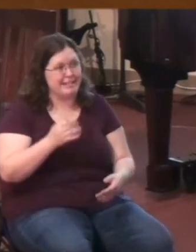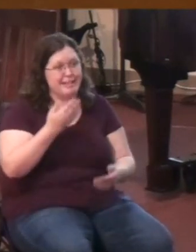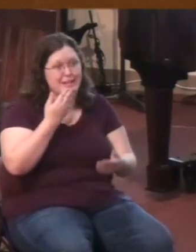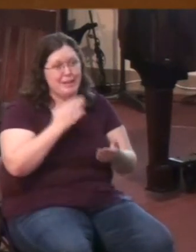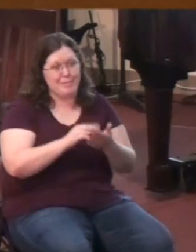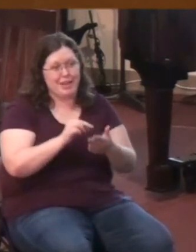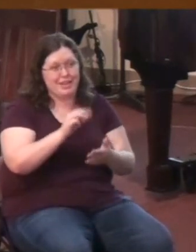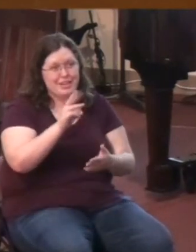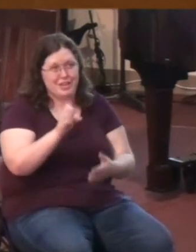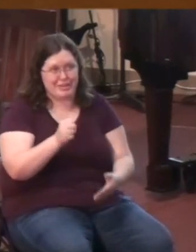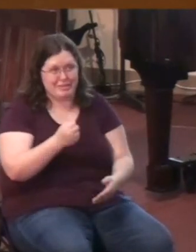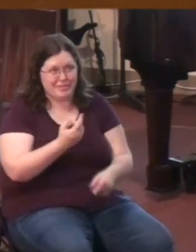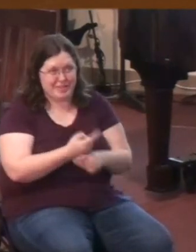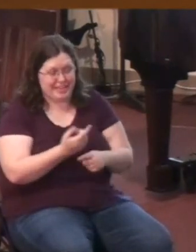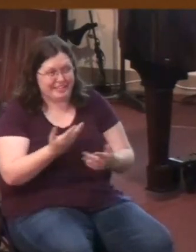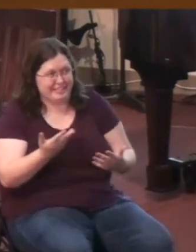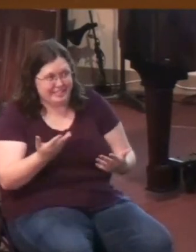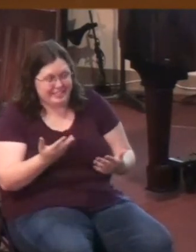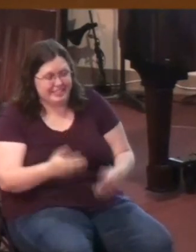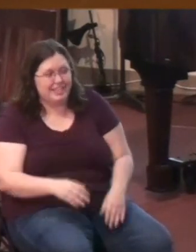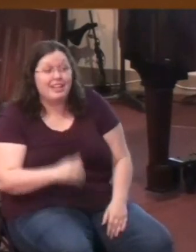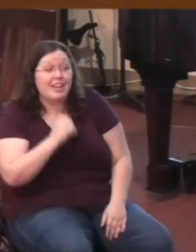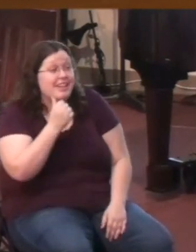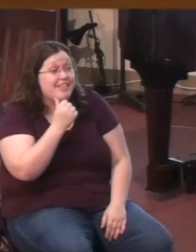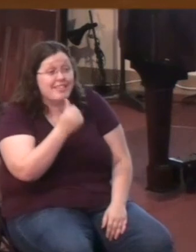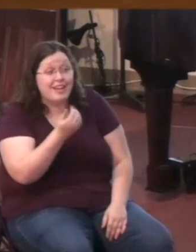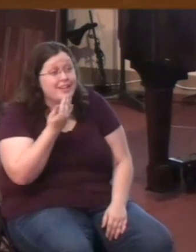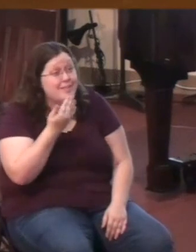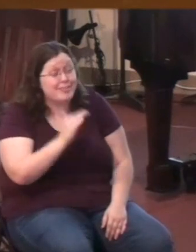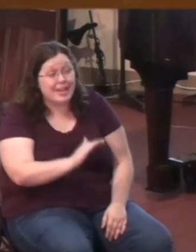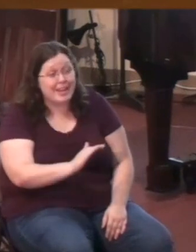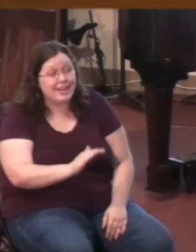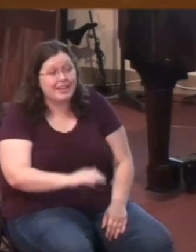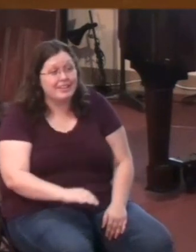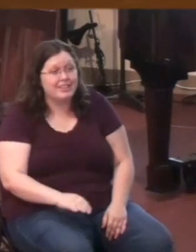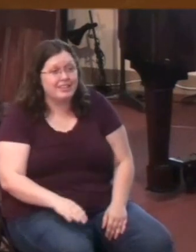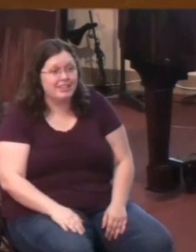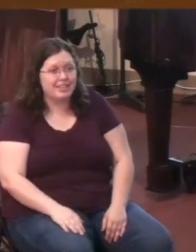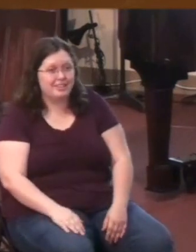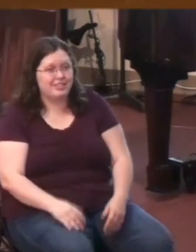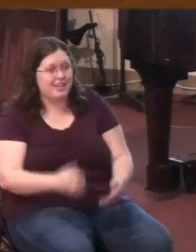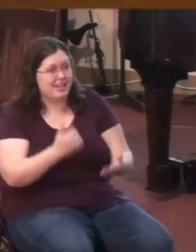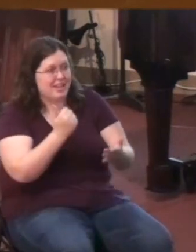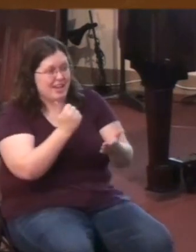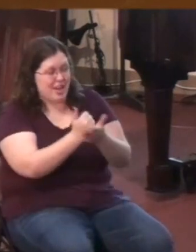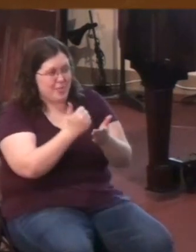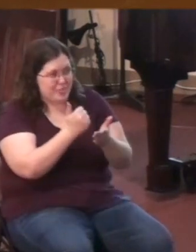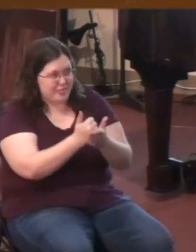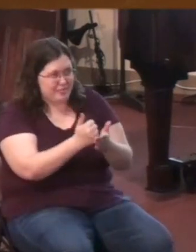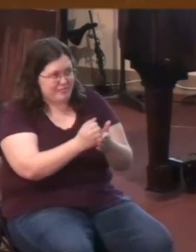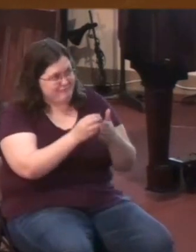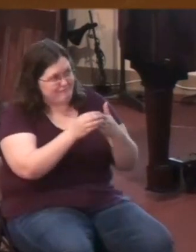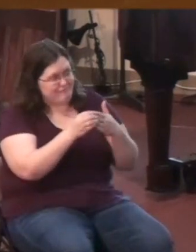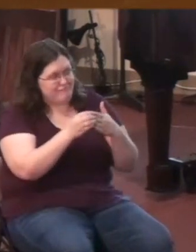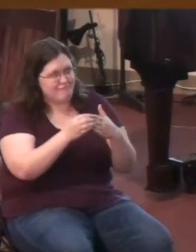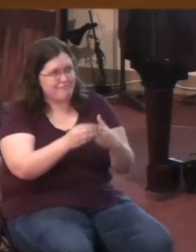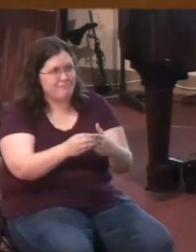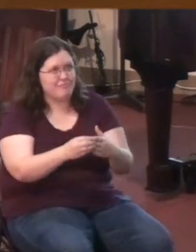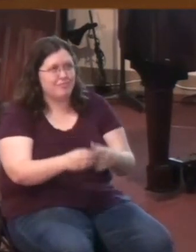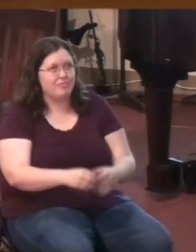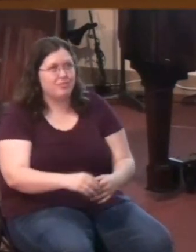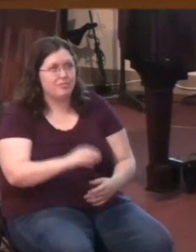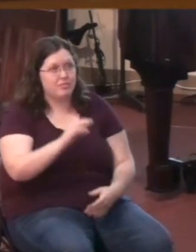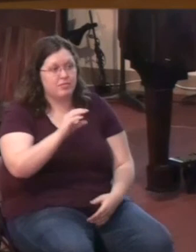Joe. It's not bad news. It's just giving us a pointer into the right direction. Charles Fillmore,